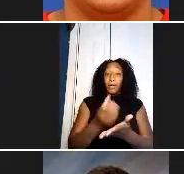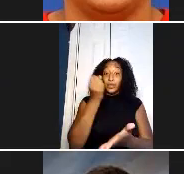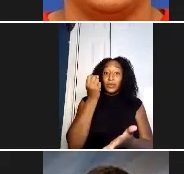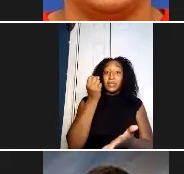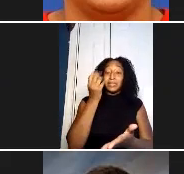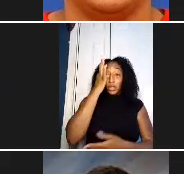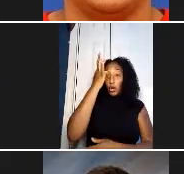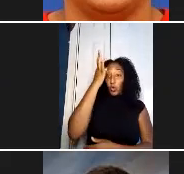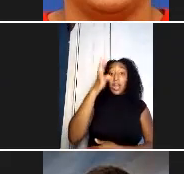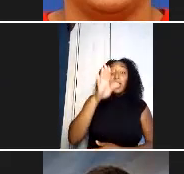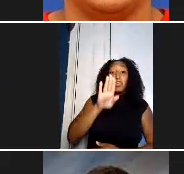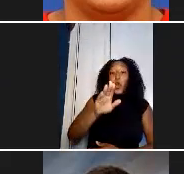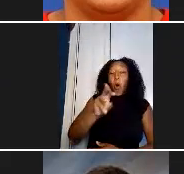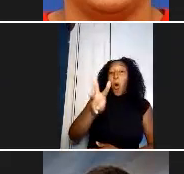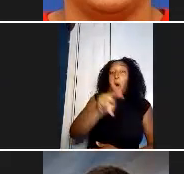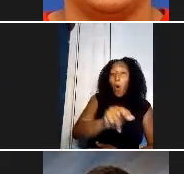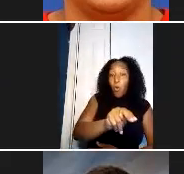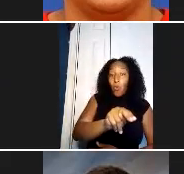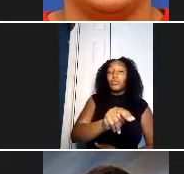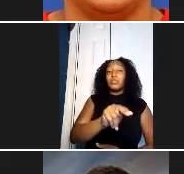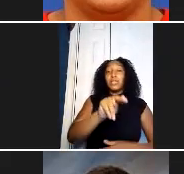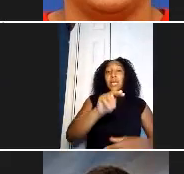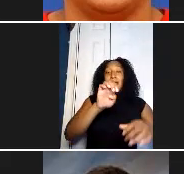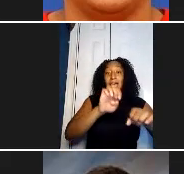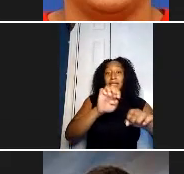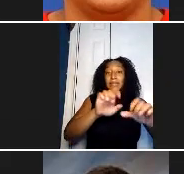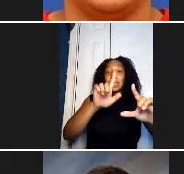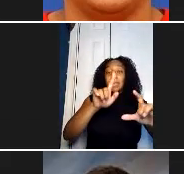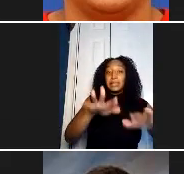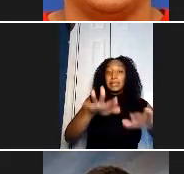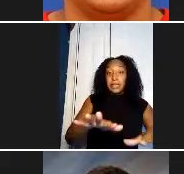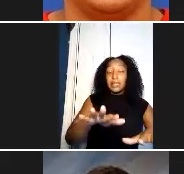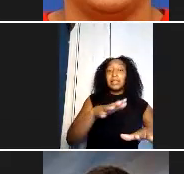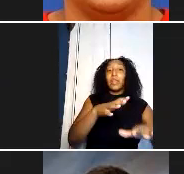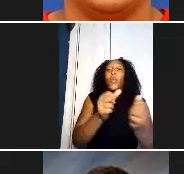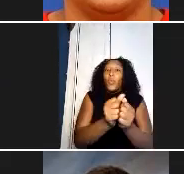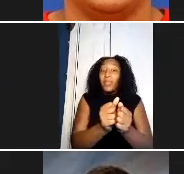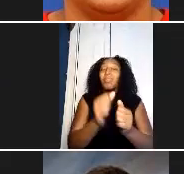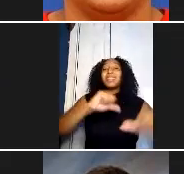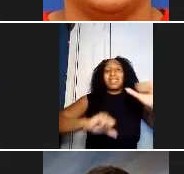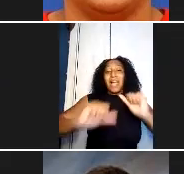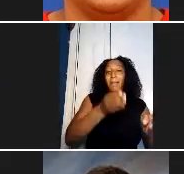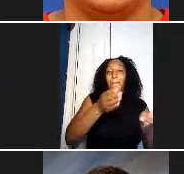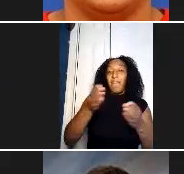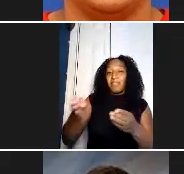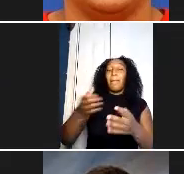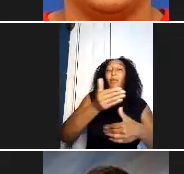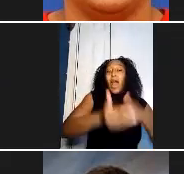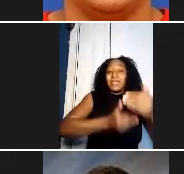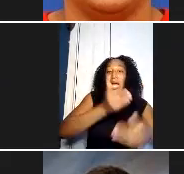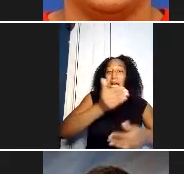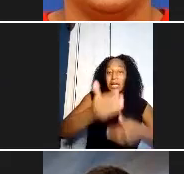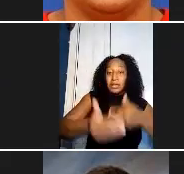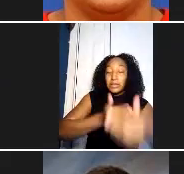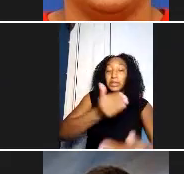answers to utilizing the scientific method, right? And then in part B, this deals with units. So,